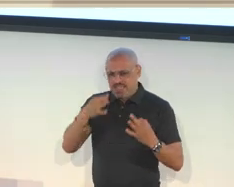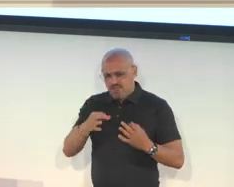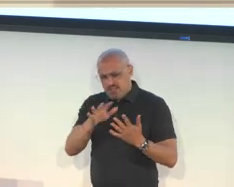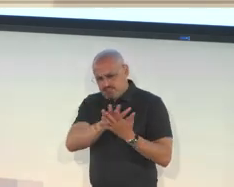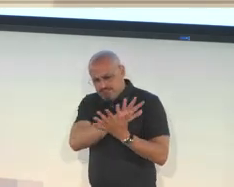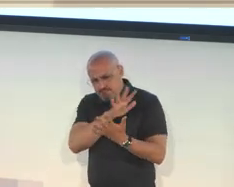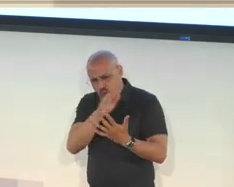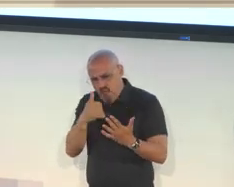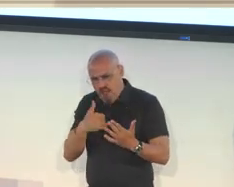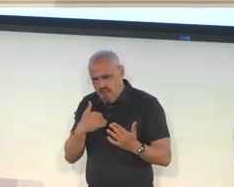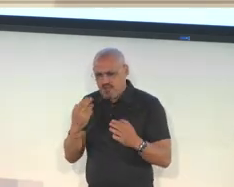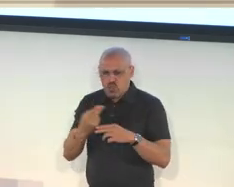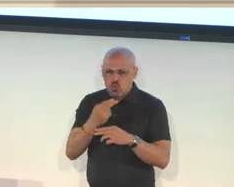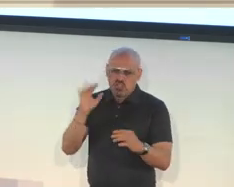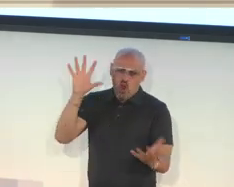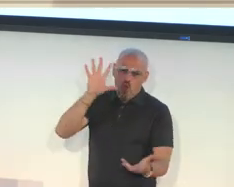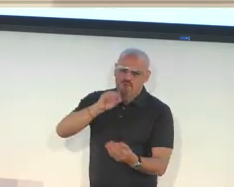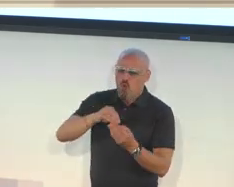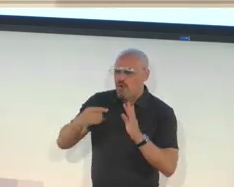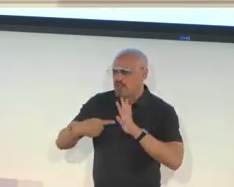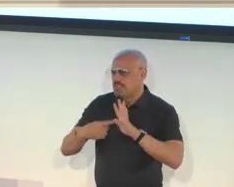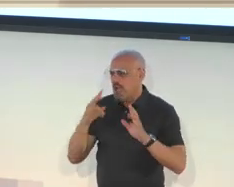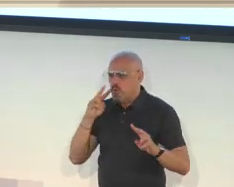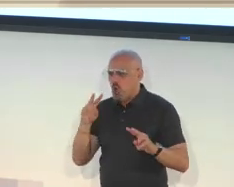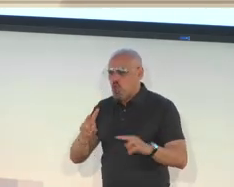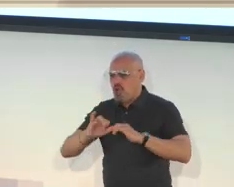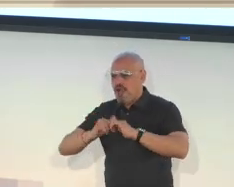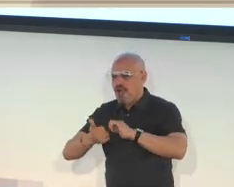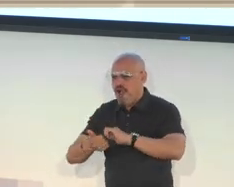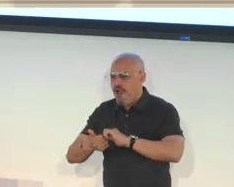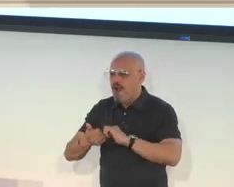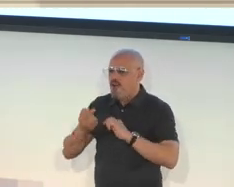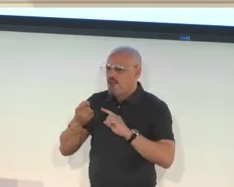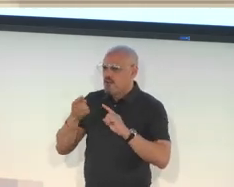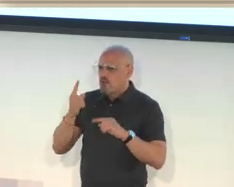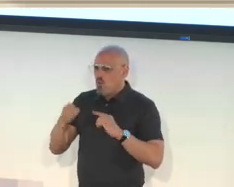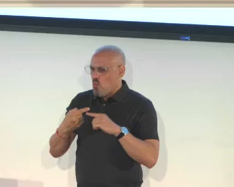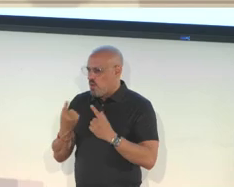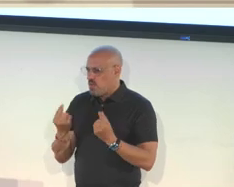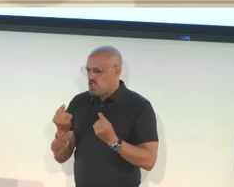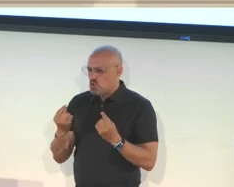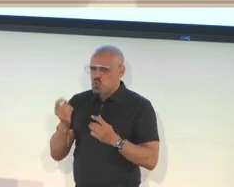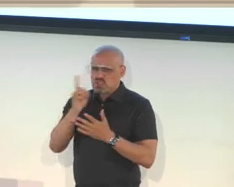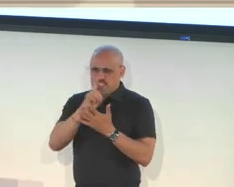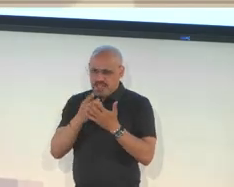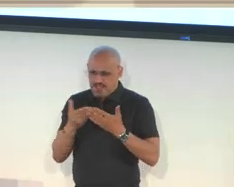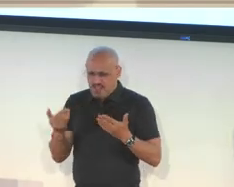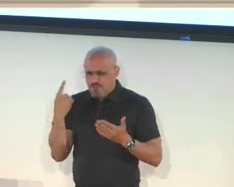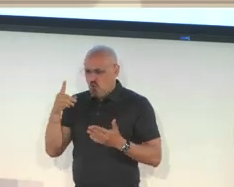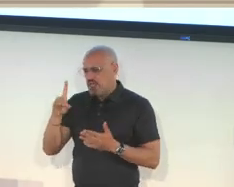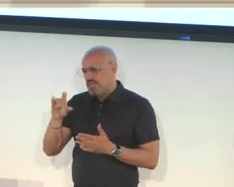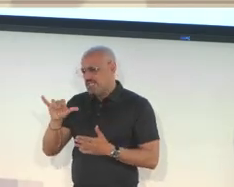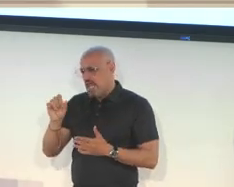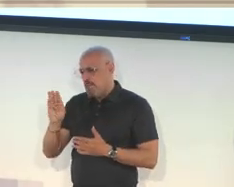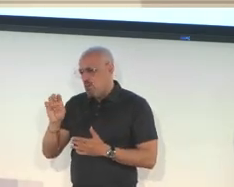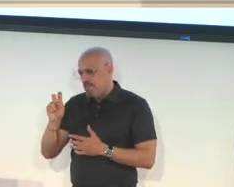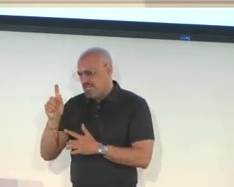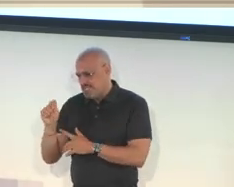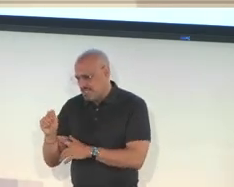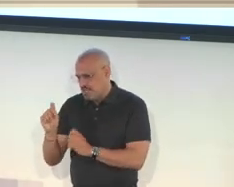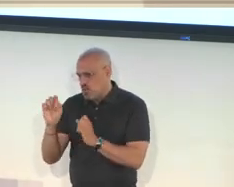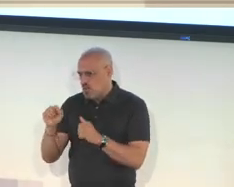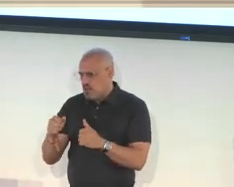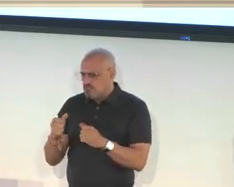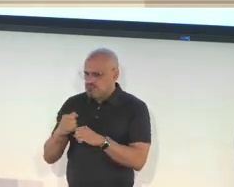an overall example to kind of look at how when we do design things for disablement, that we are able to remove a lot